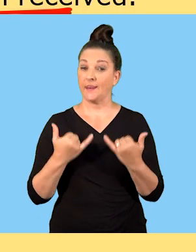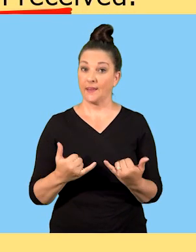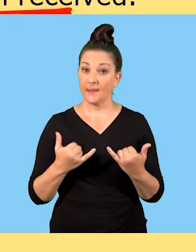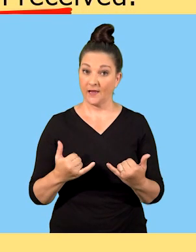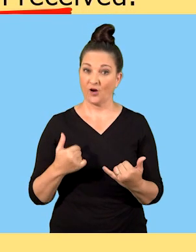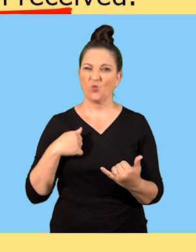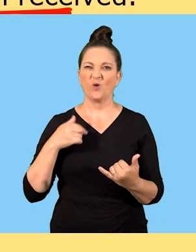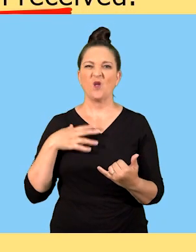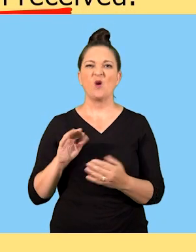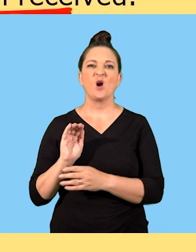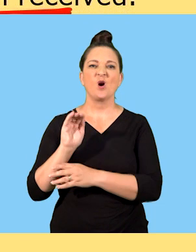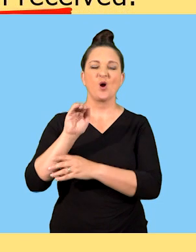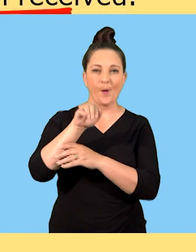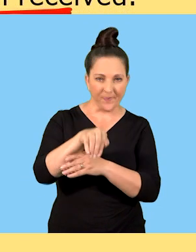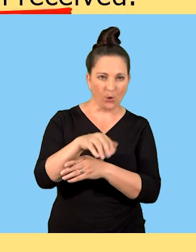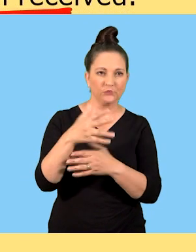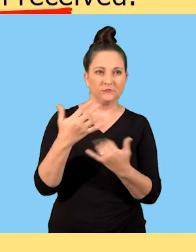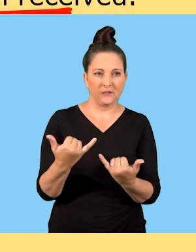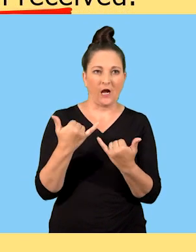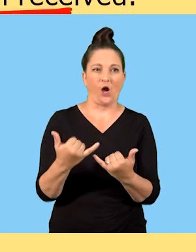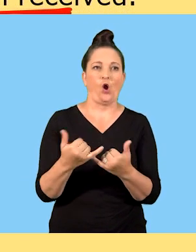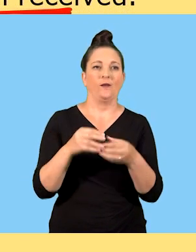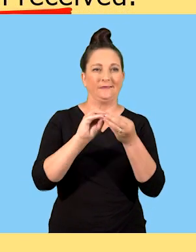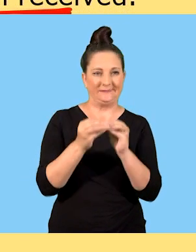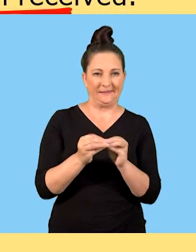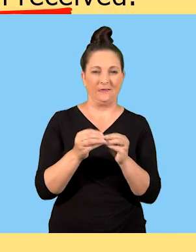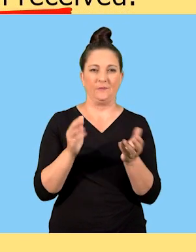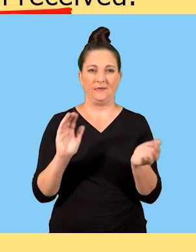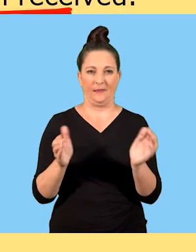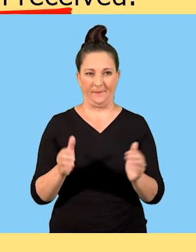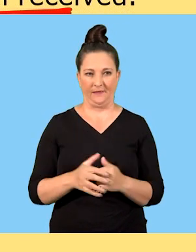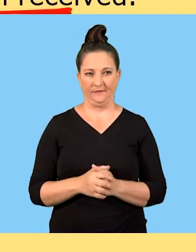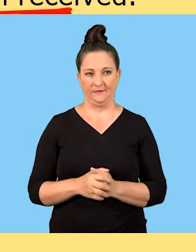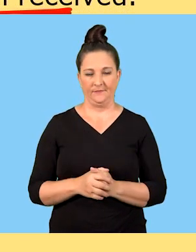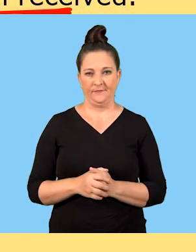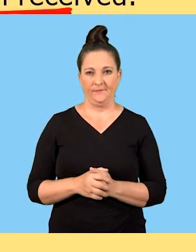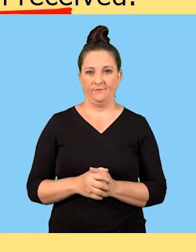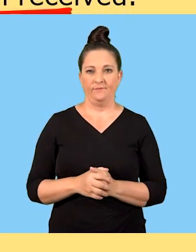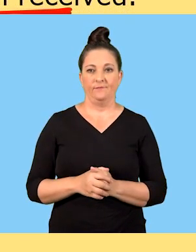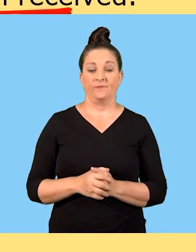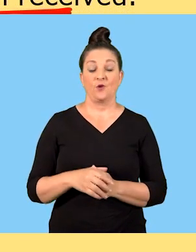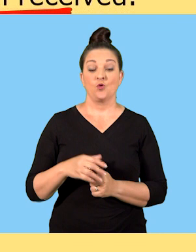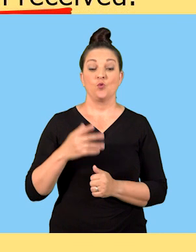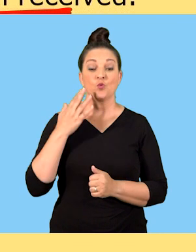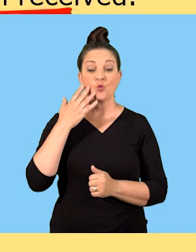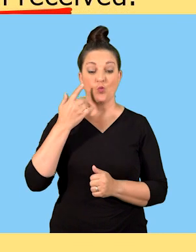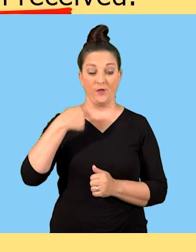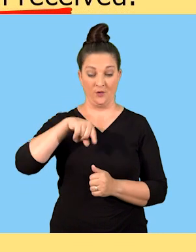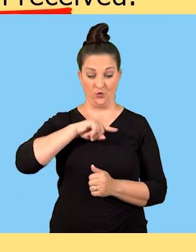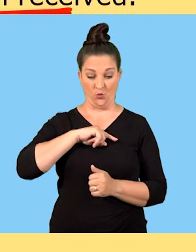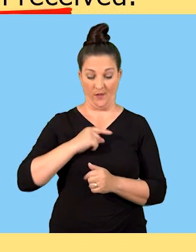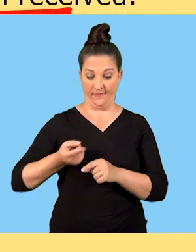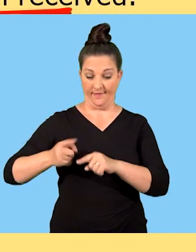now post the amounts that must go into the post-adjustment trial balance. The moment we